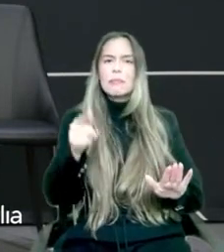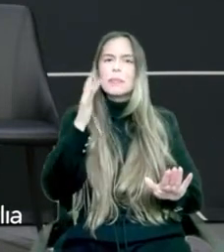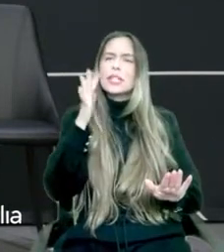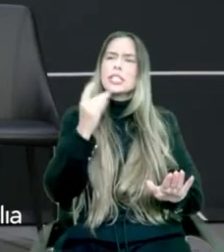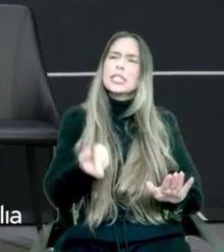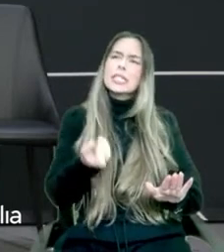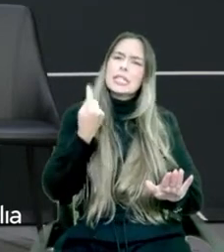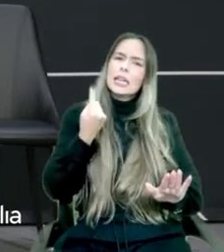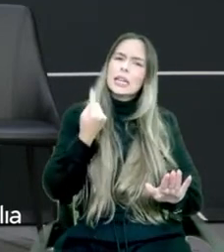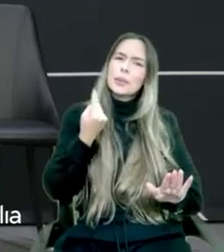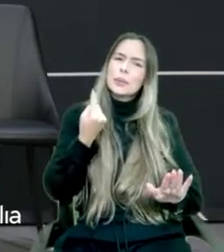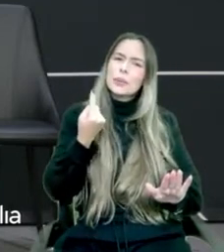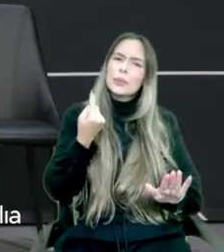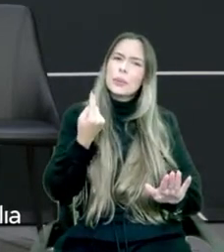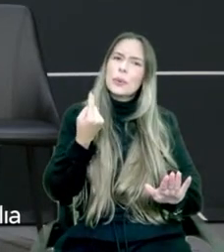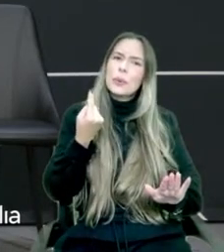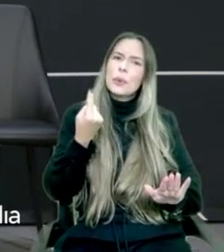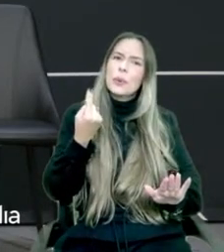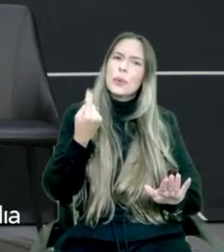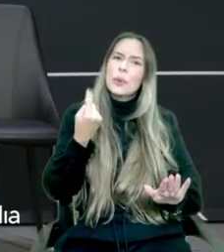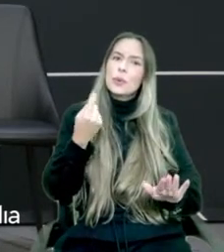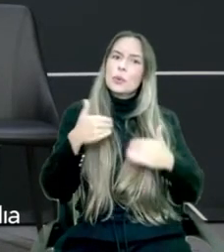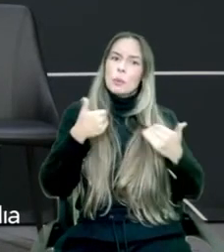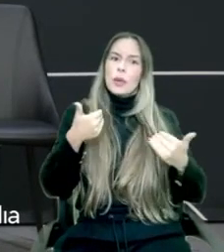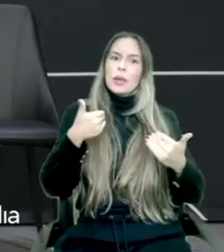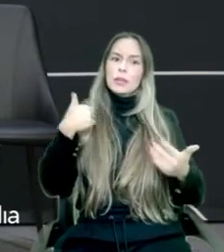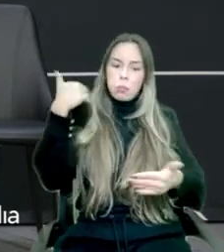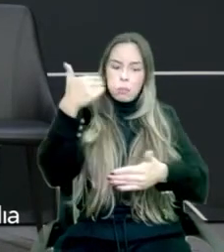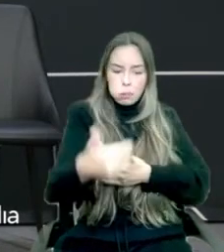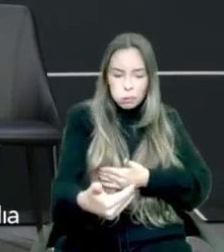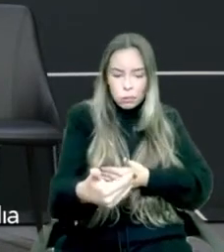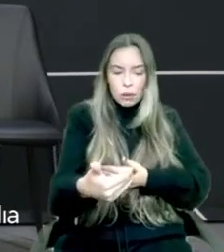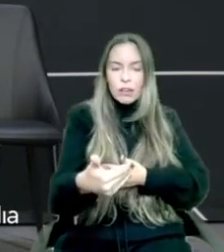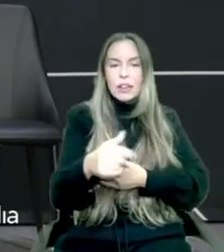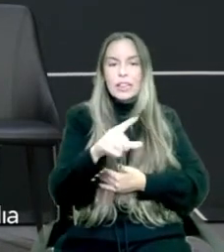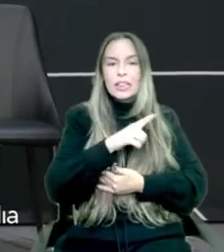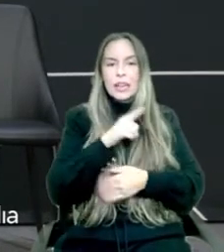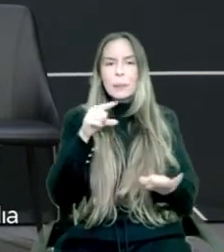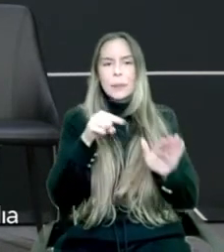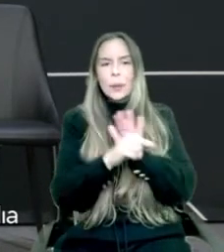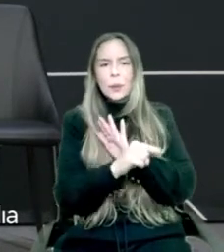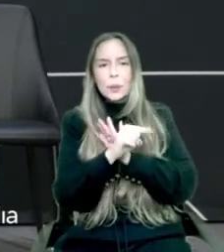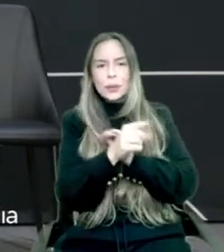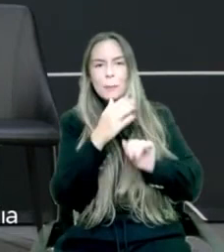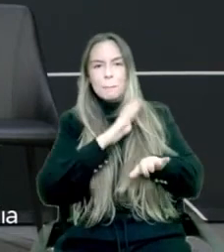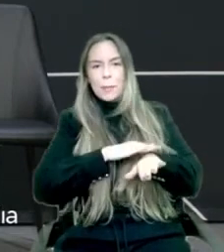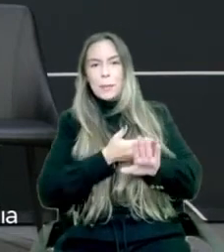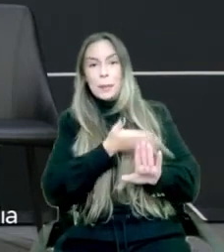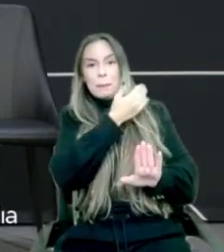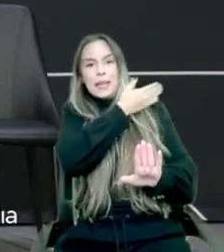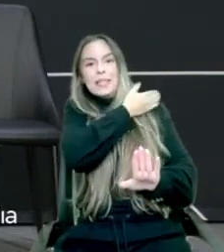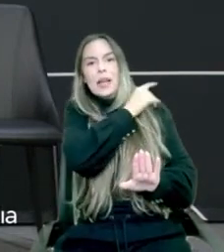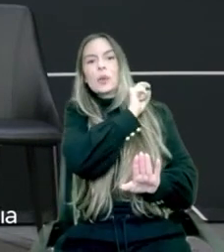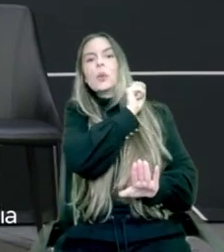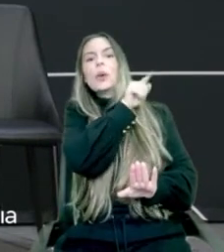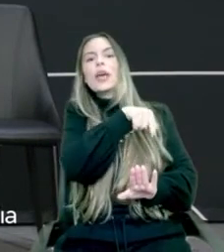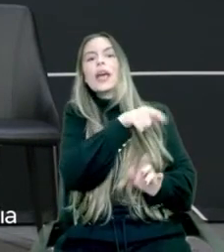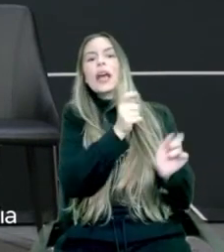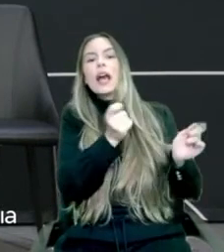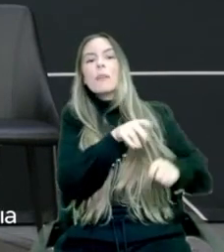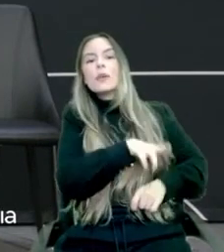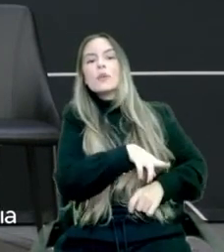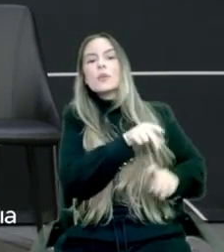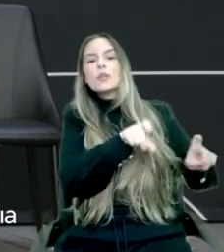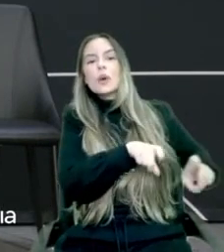of a sudden. And if you had asked at that point, what are the use cases for computers?